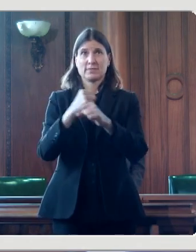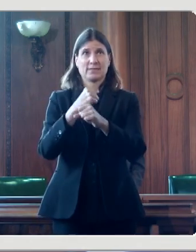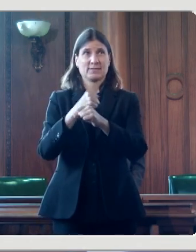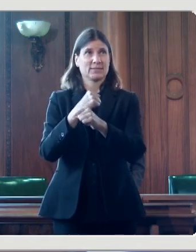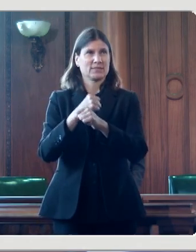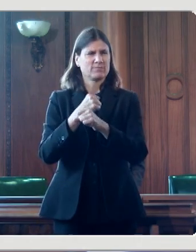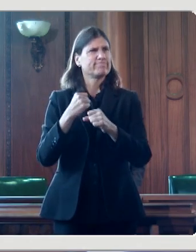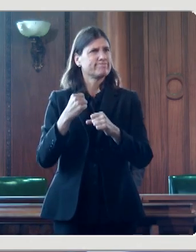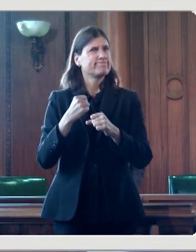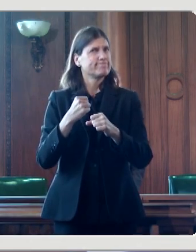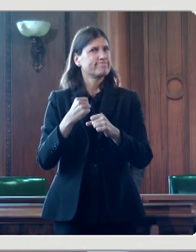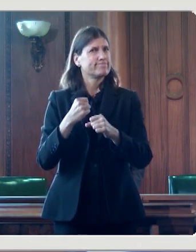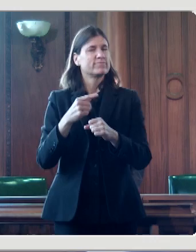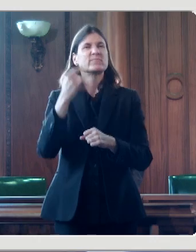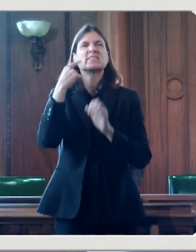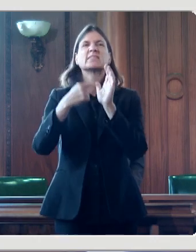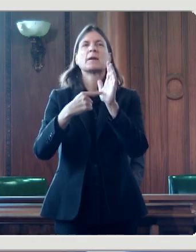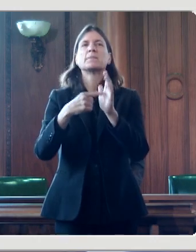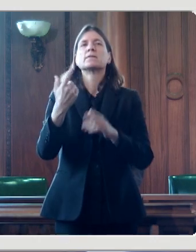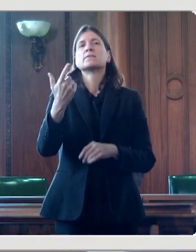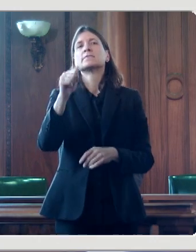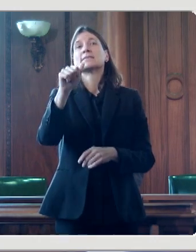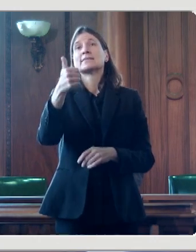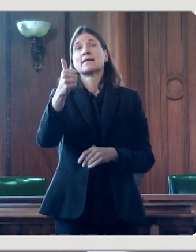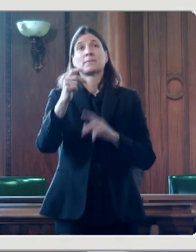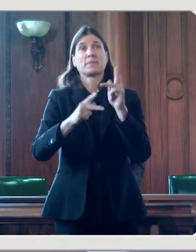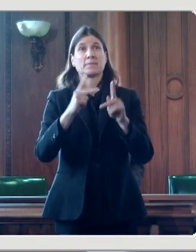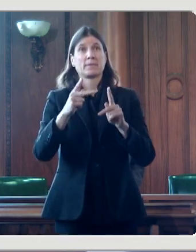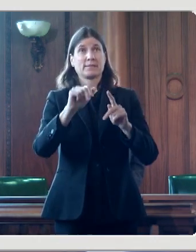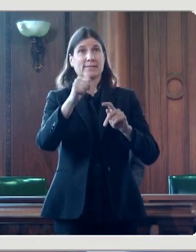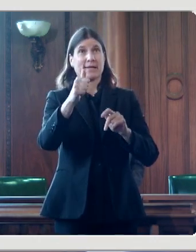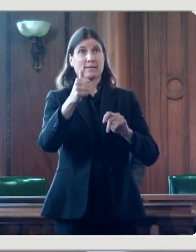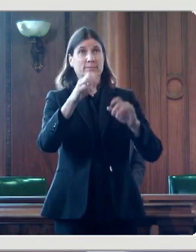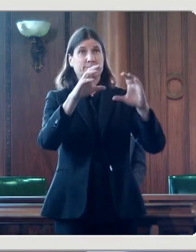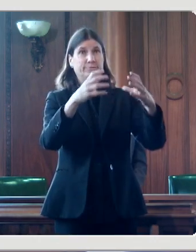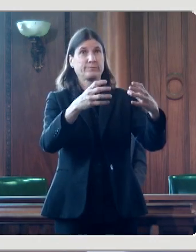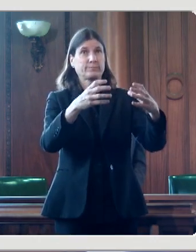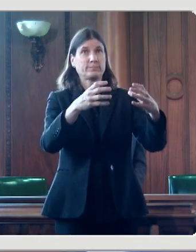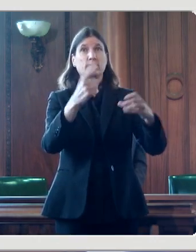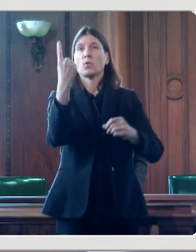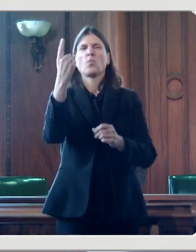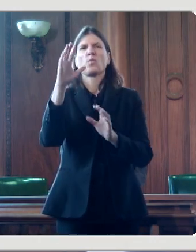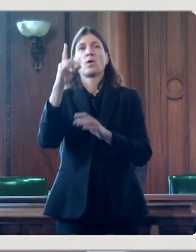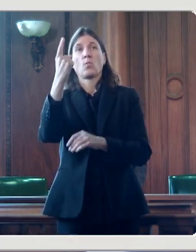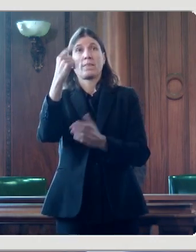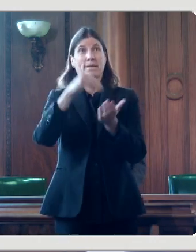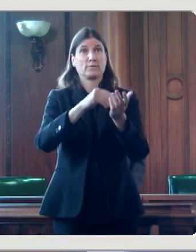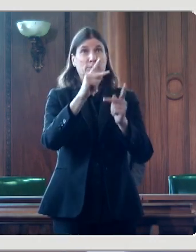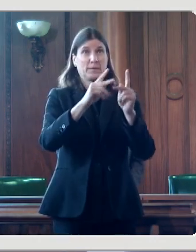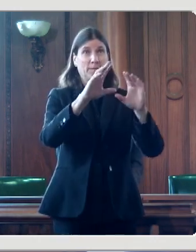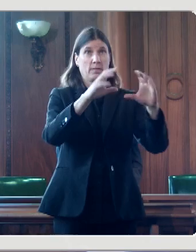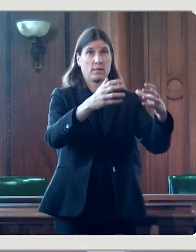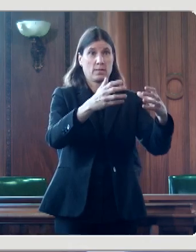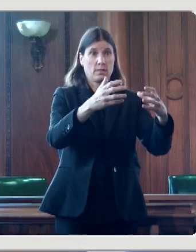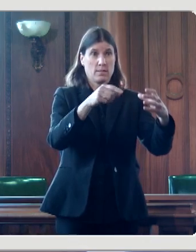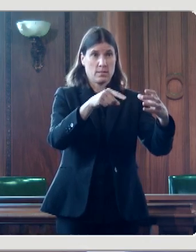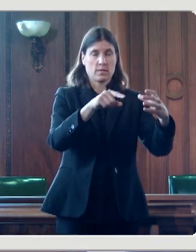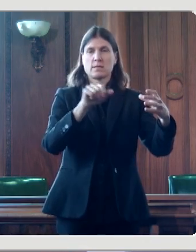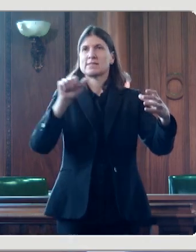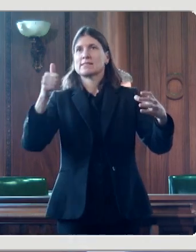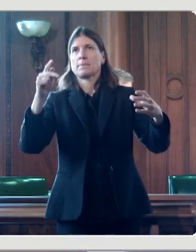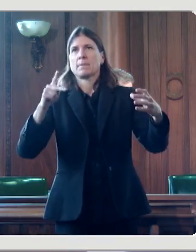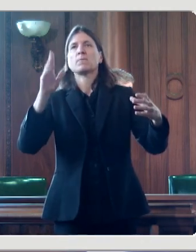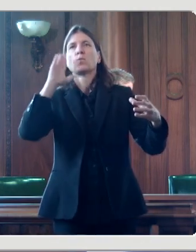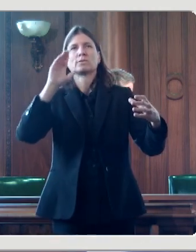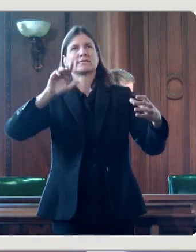990 Americans died of COVID. And the number of new cases per day during this third wave is